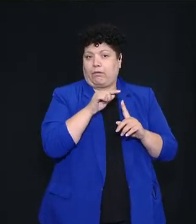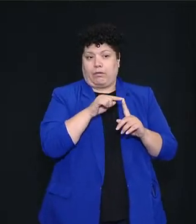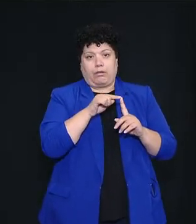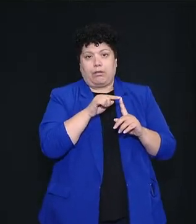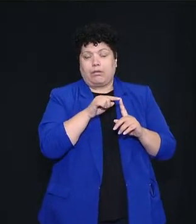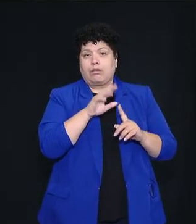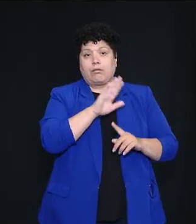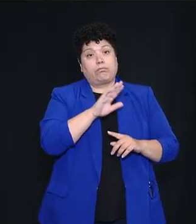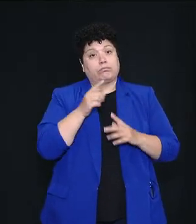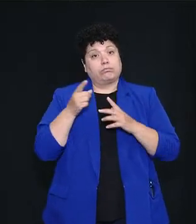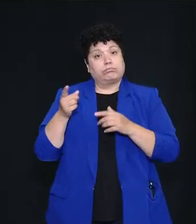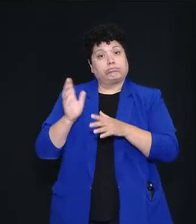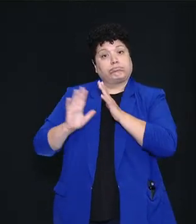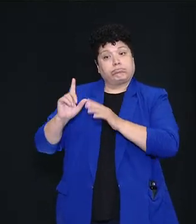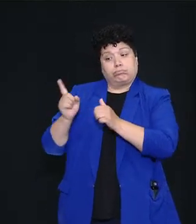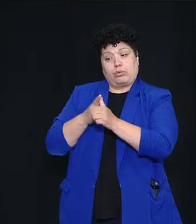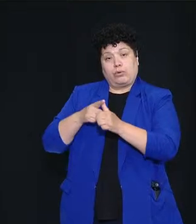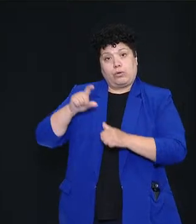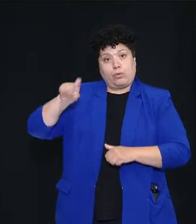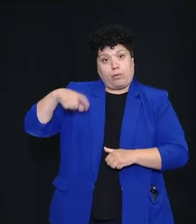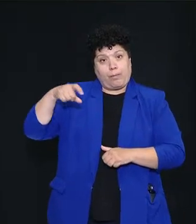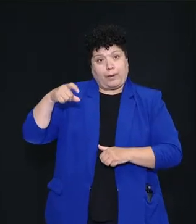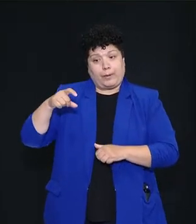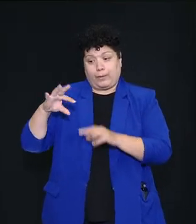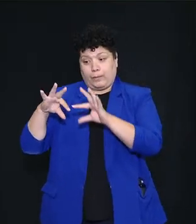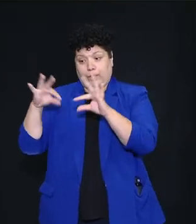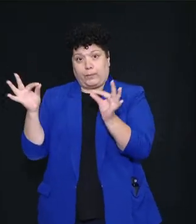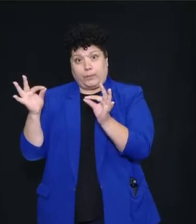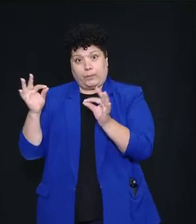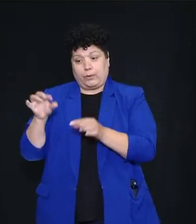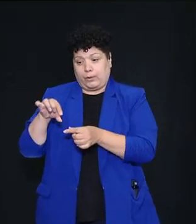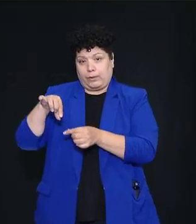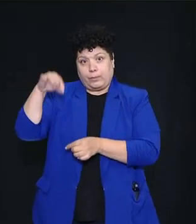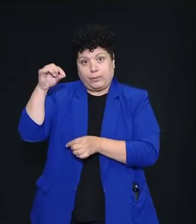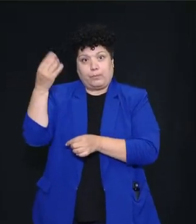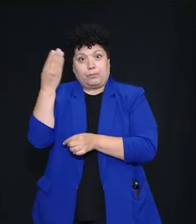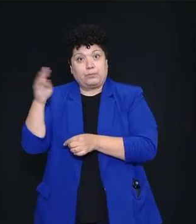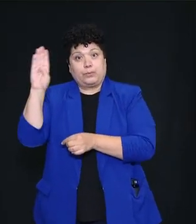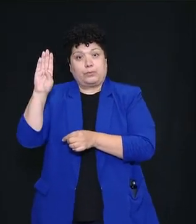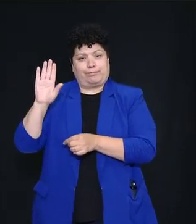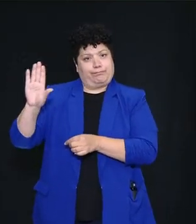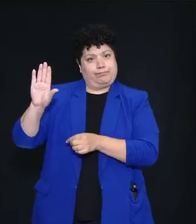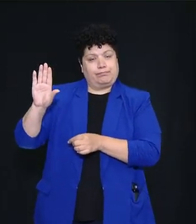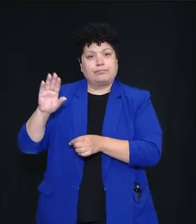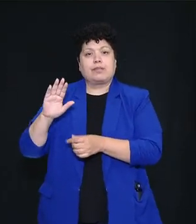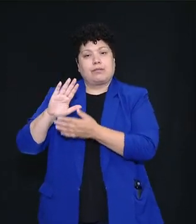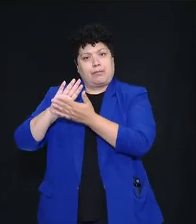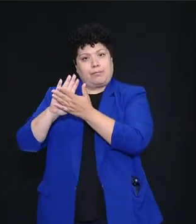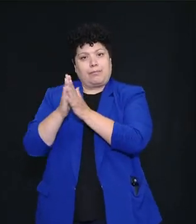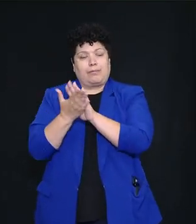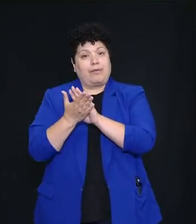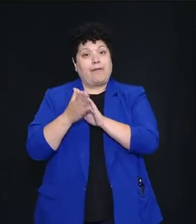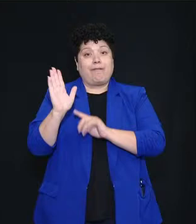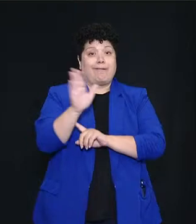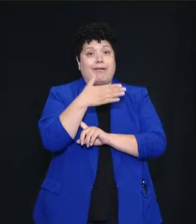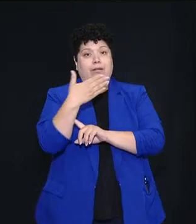with the seal of Quebec, rapidly spread to become the emblem that appears on the national